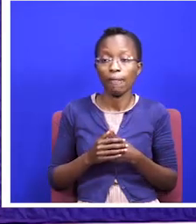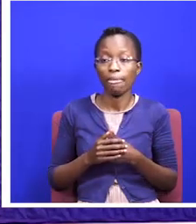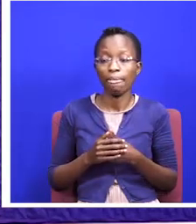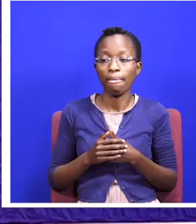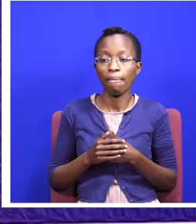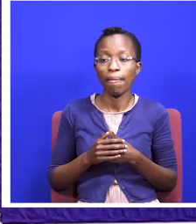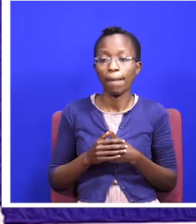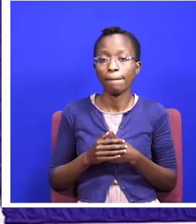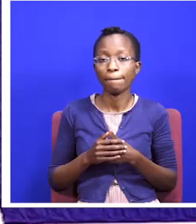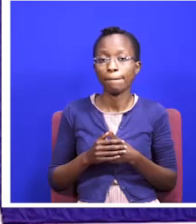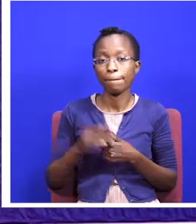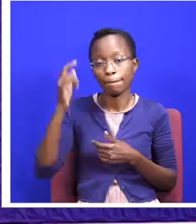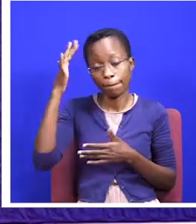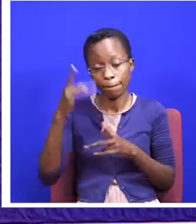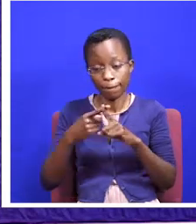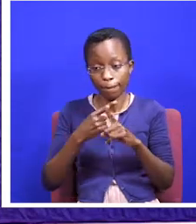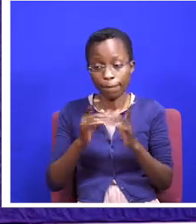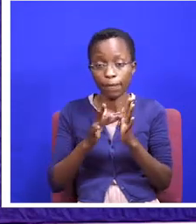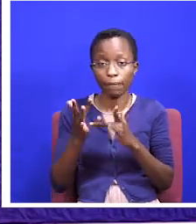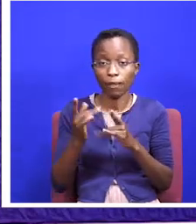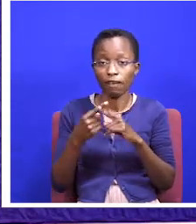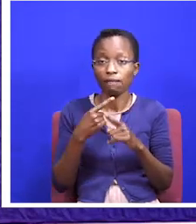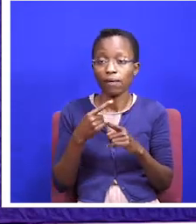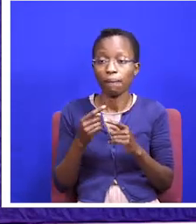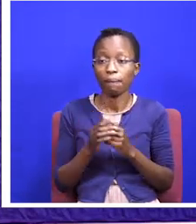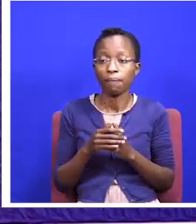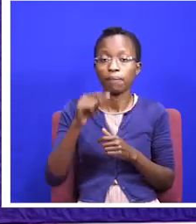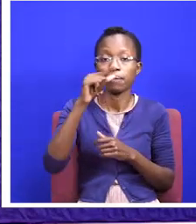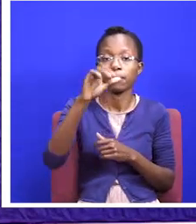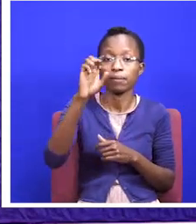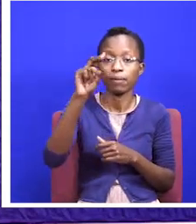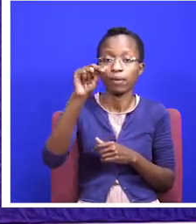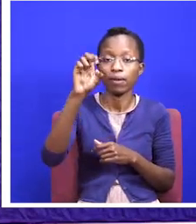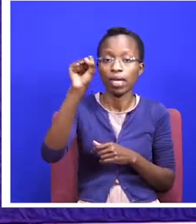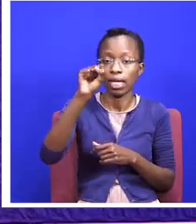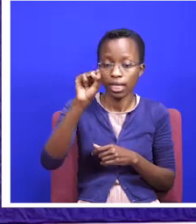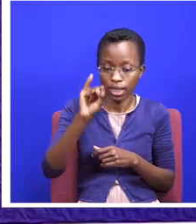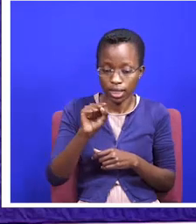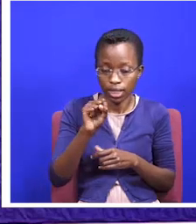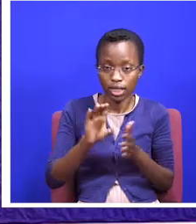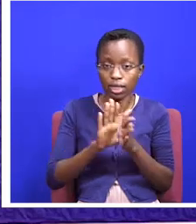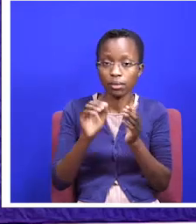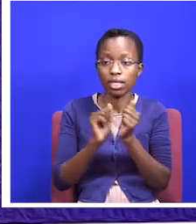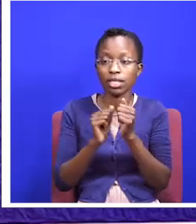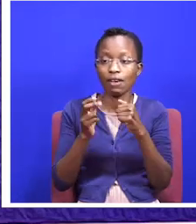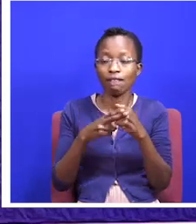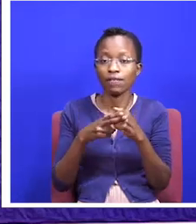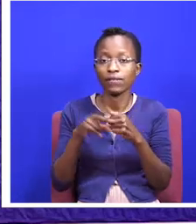verse. Our memory verse. A memory verse is from the Bible. It's from the book of Genesis,